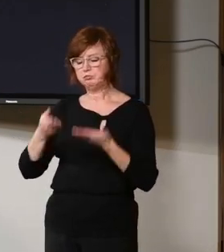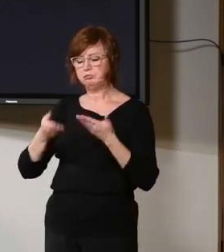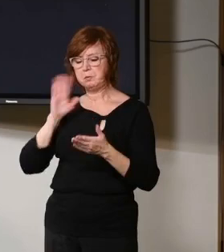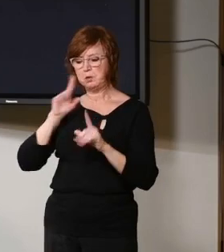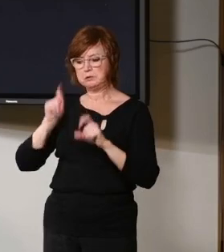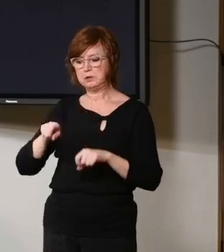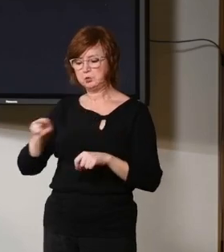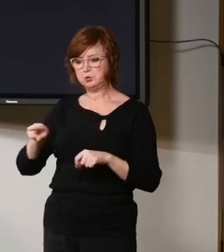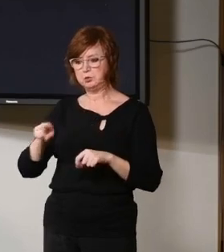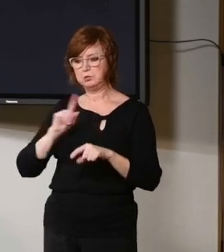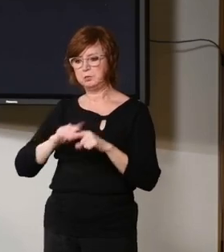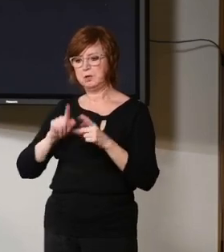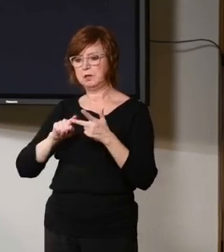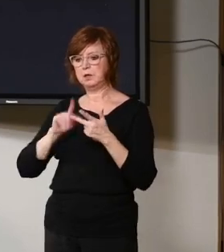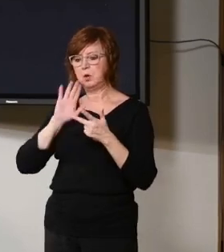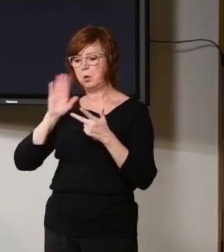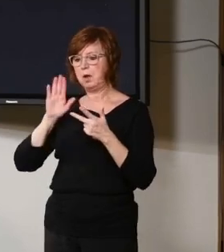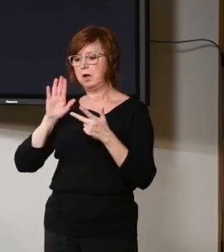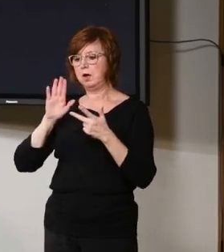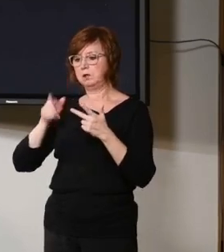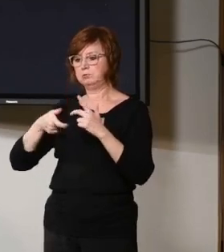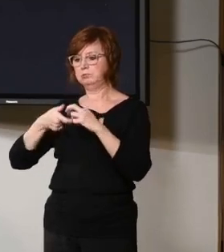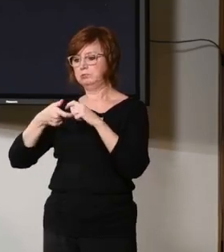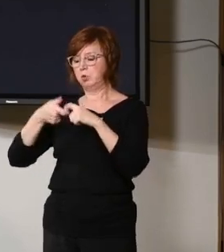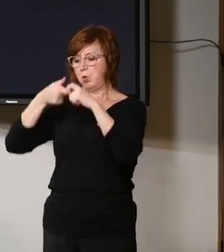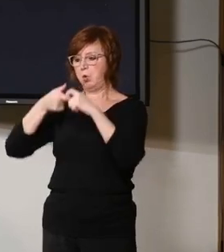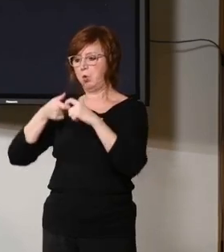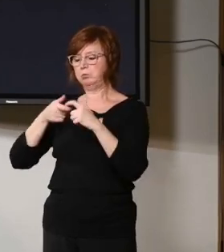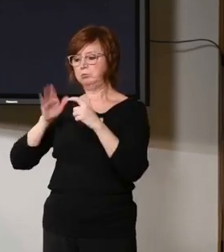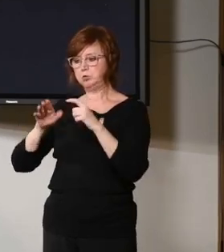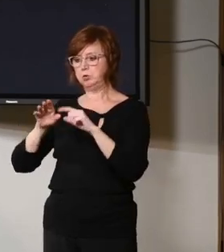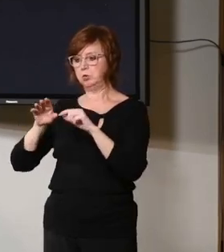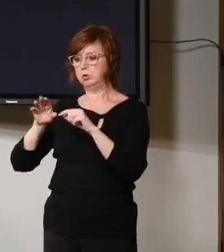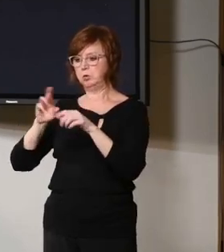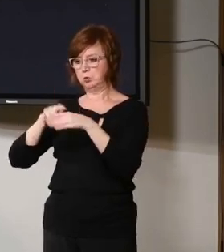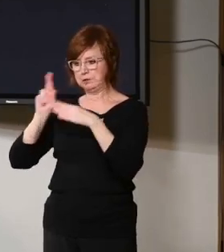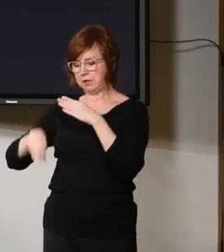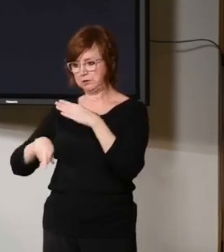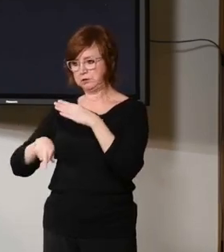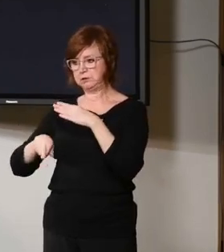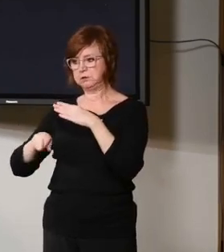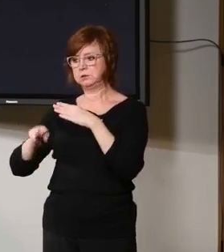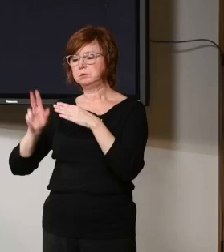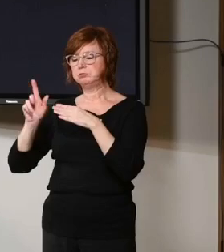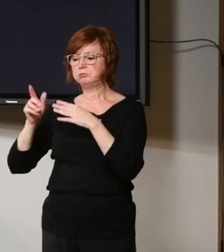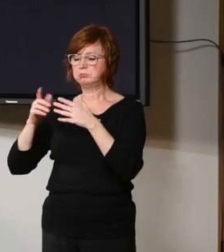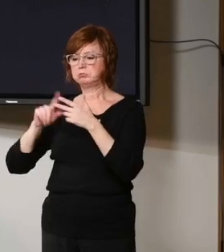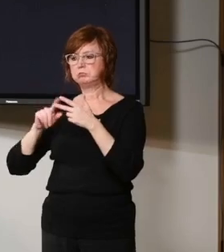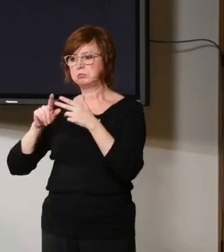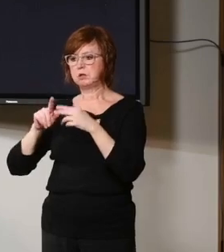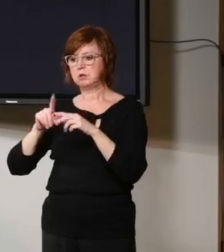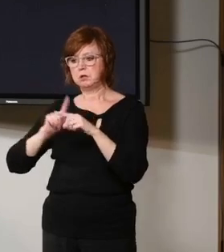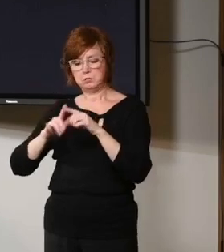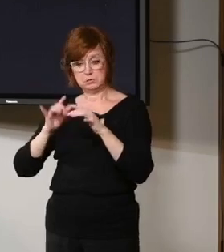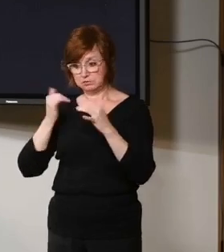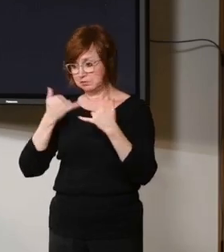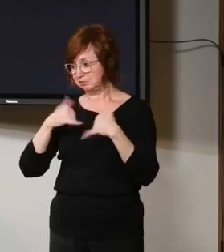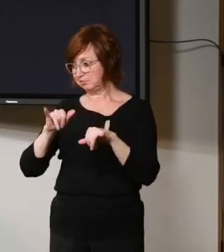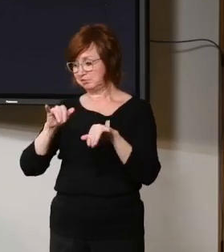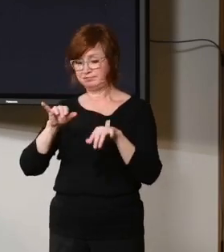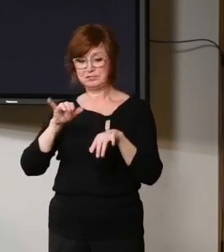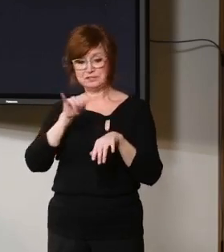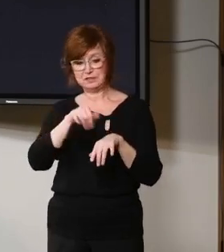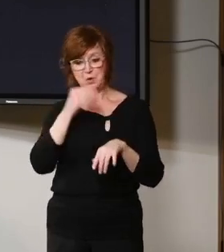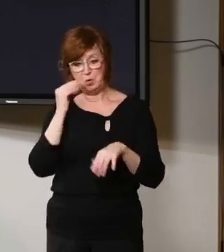That result may take longer, but it doesn't change your management, because if you have mild illness, you have to stay at home for 2 weeks anyway.